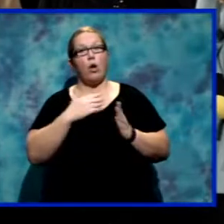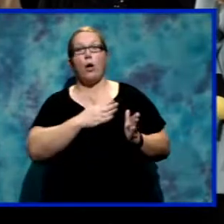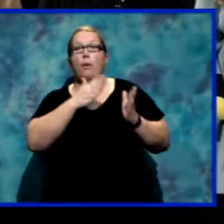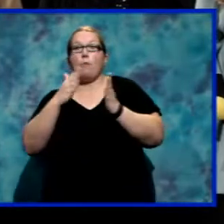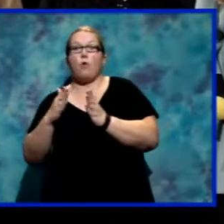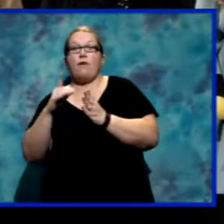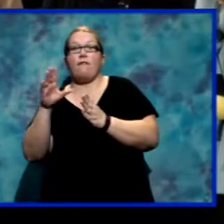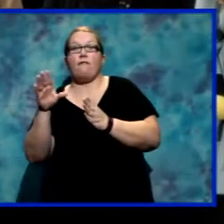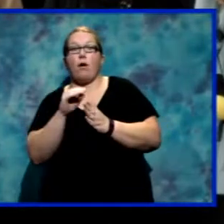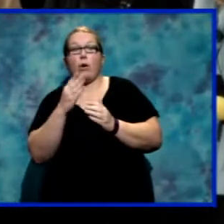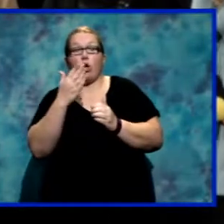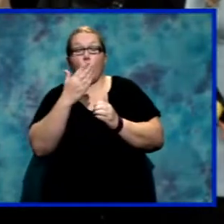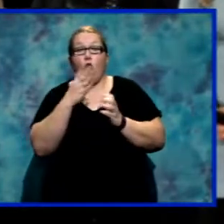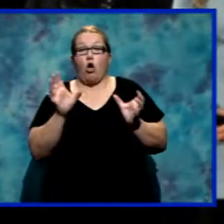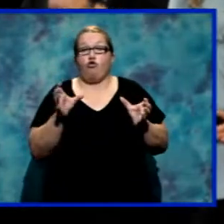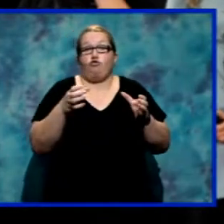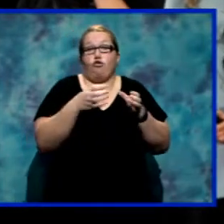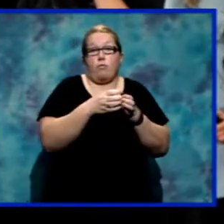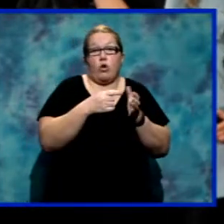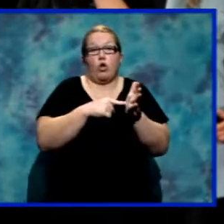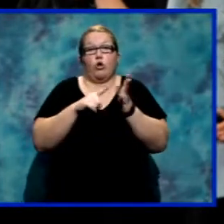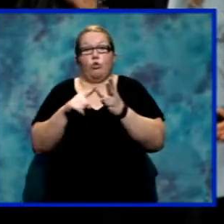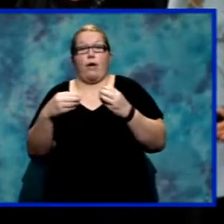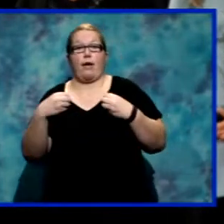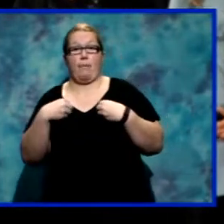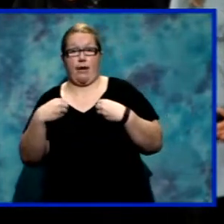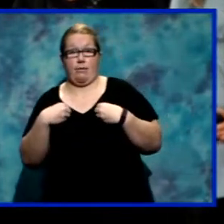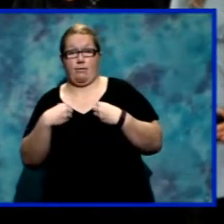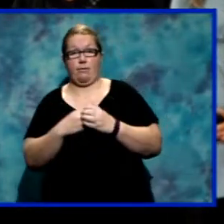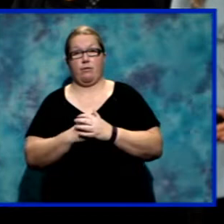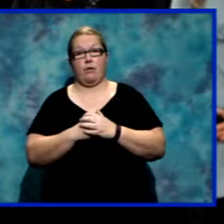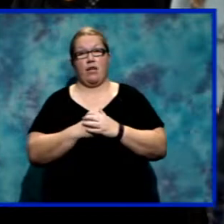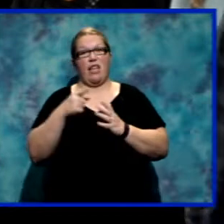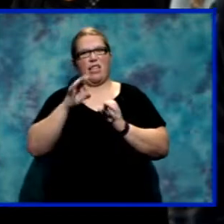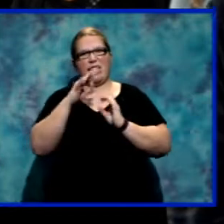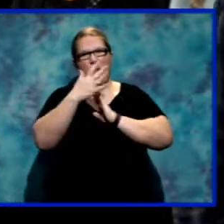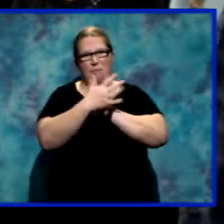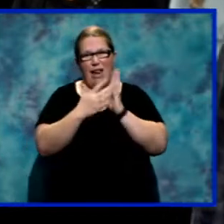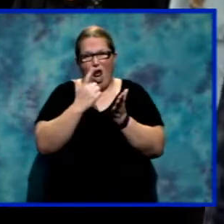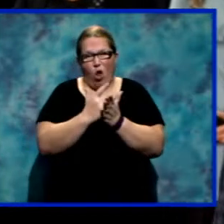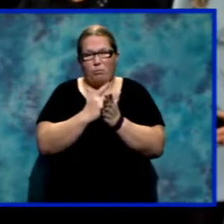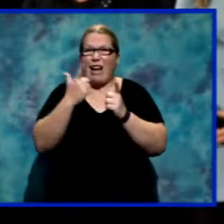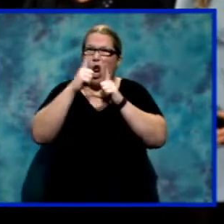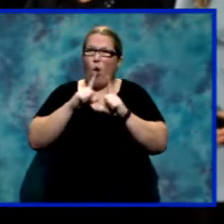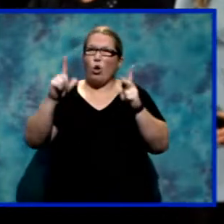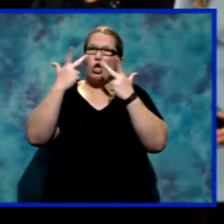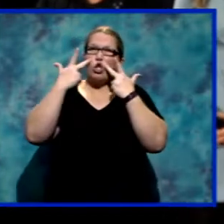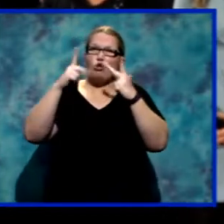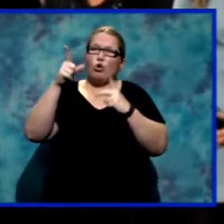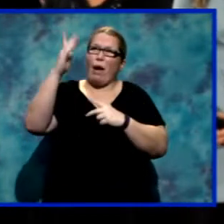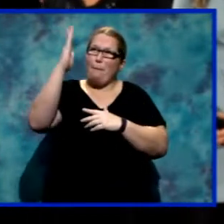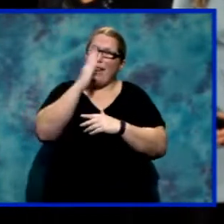a group to a company. That doesn't mean much except, Lord, it shows that you are blessing